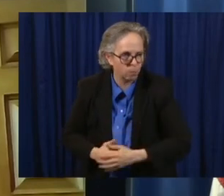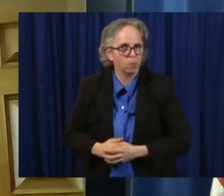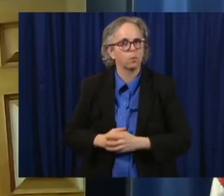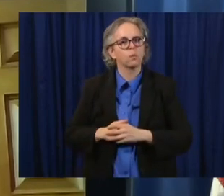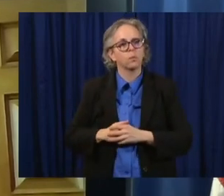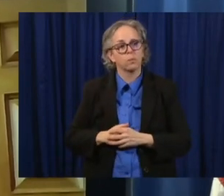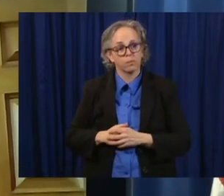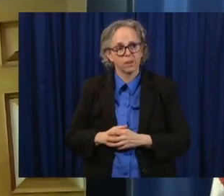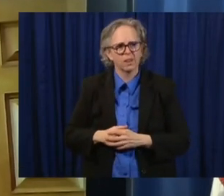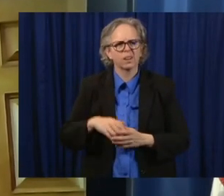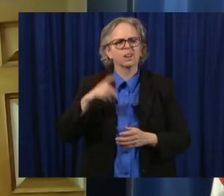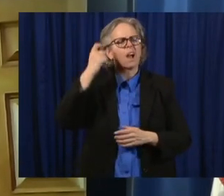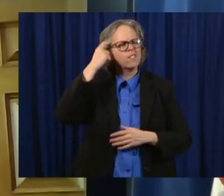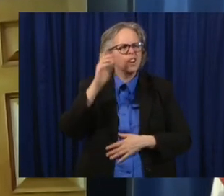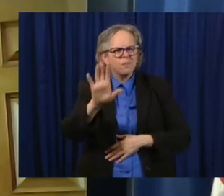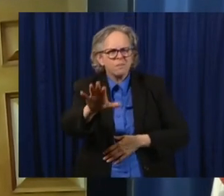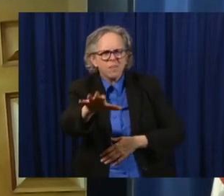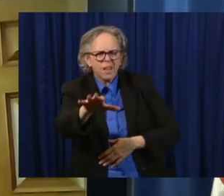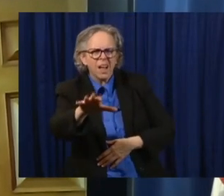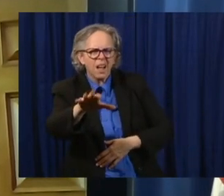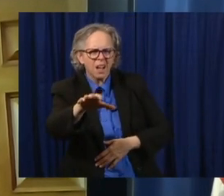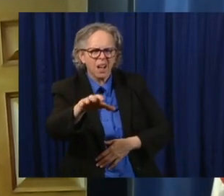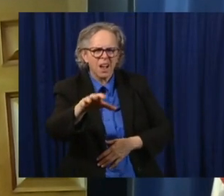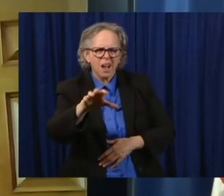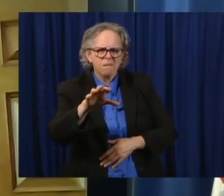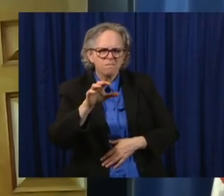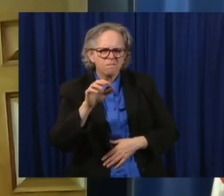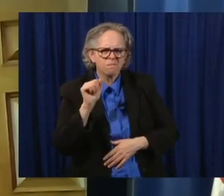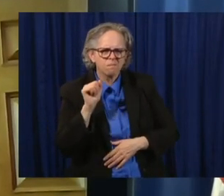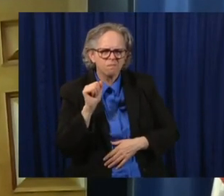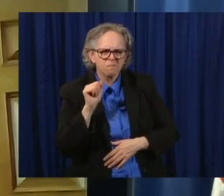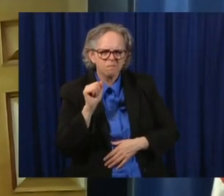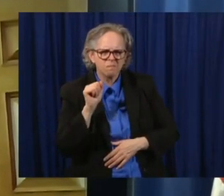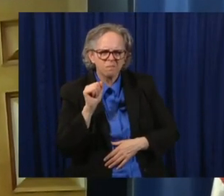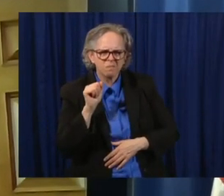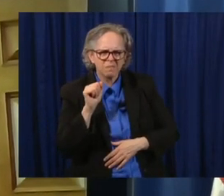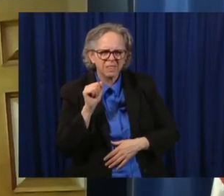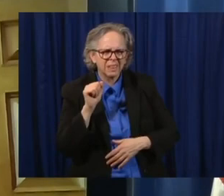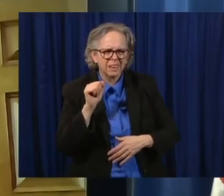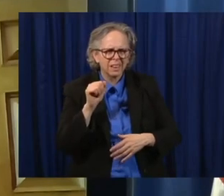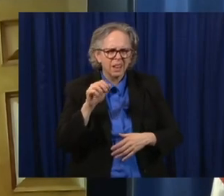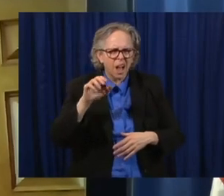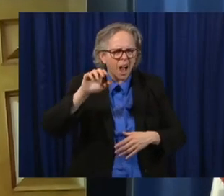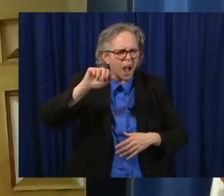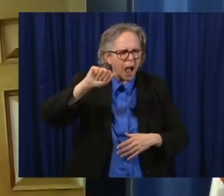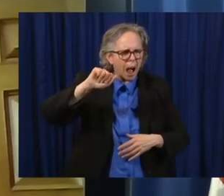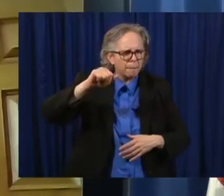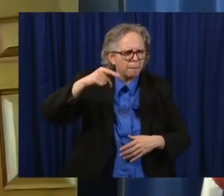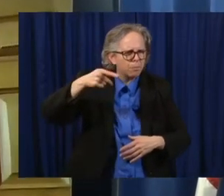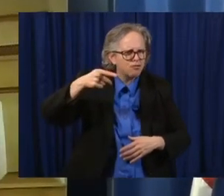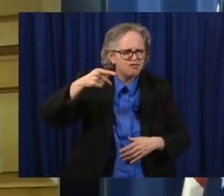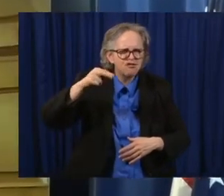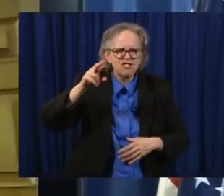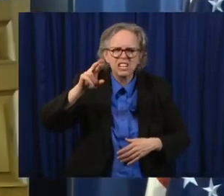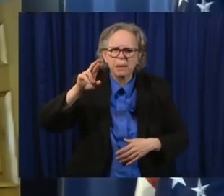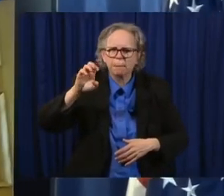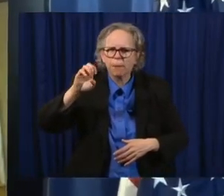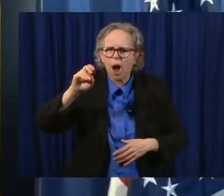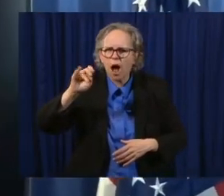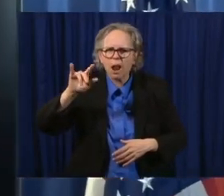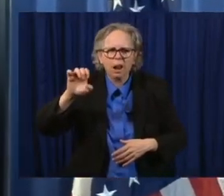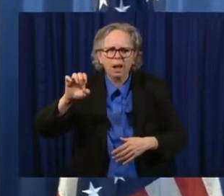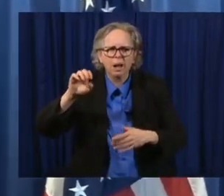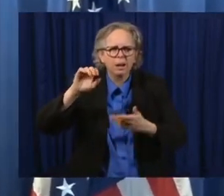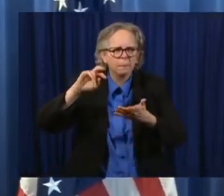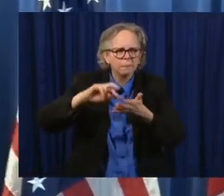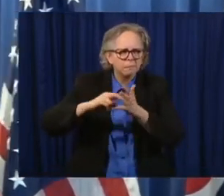so what would be is appreciable contact? Is that the term, or what would be the term that you're looking for here? Yeah, the technical term is